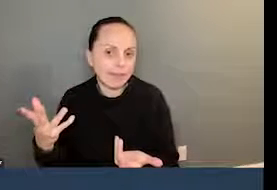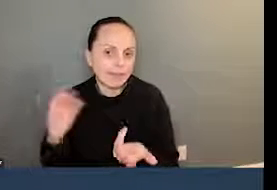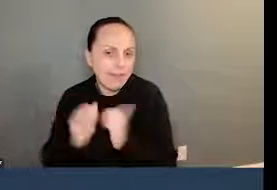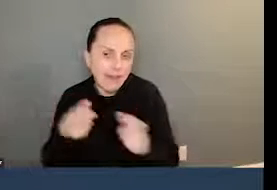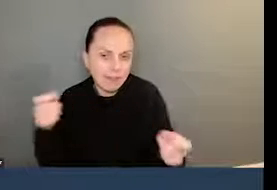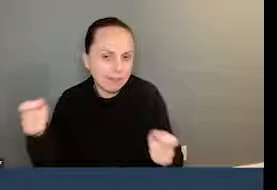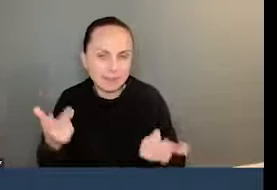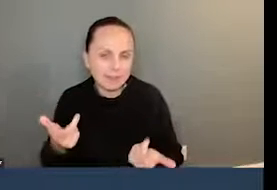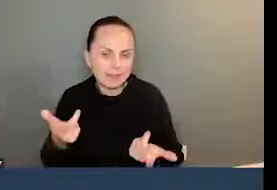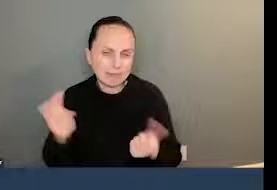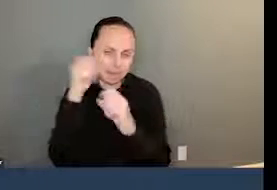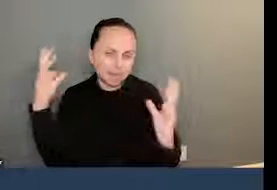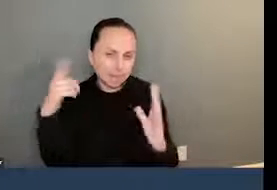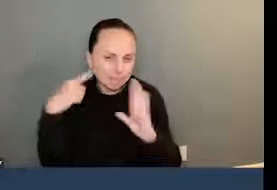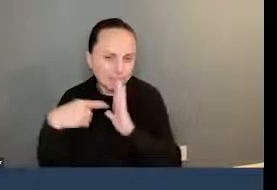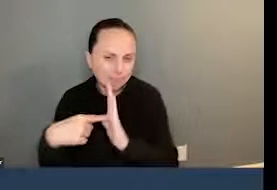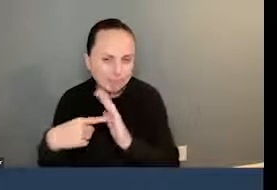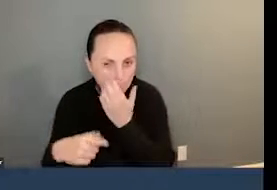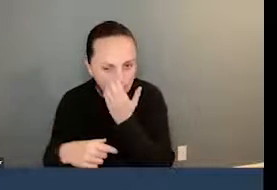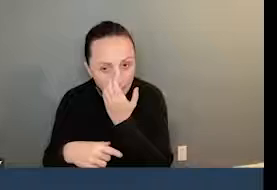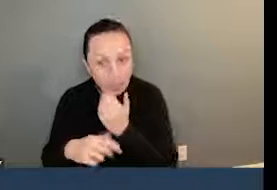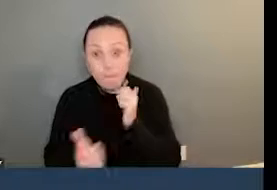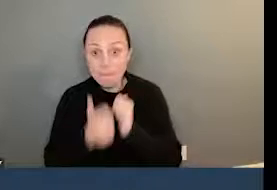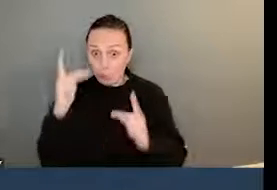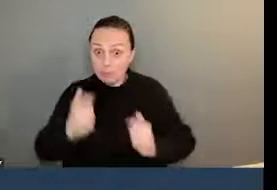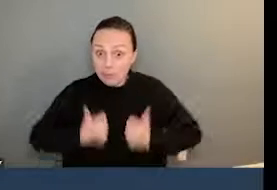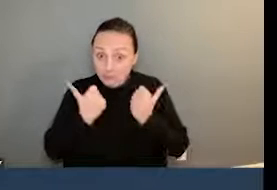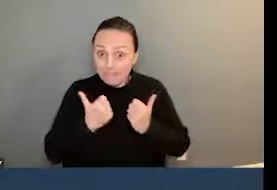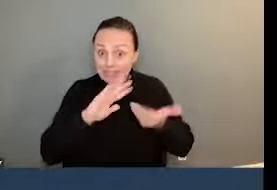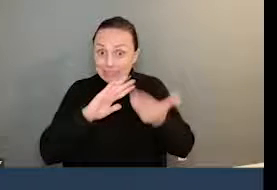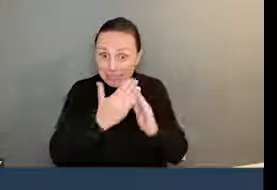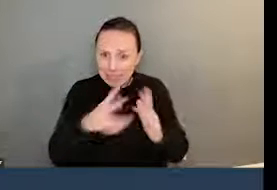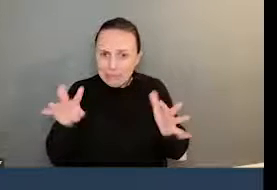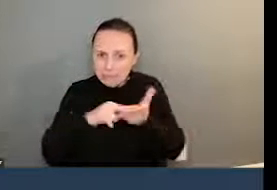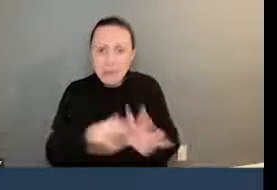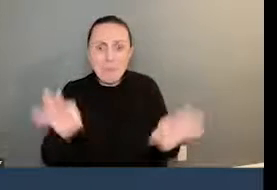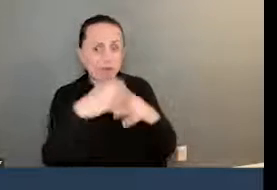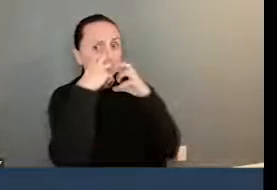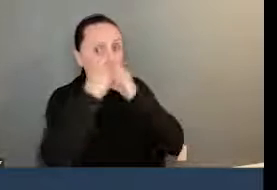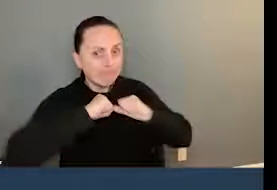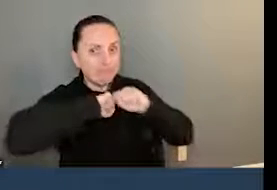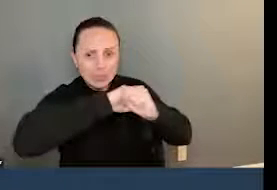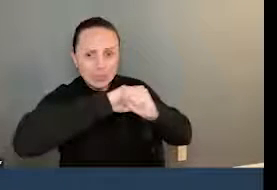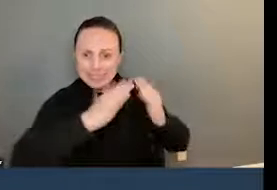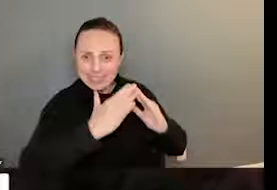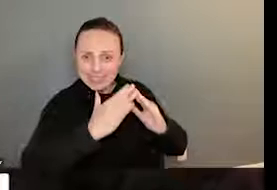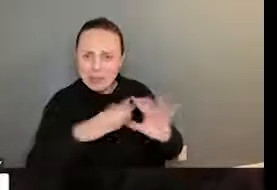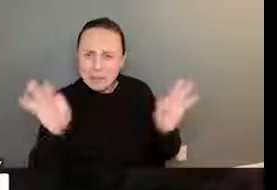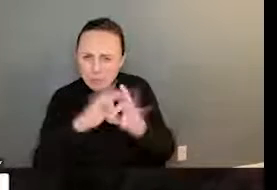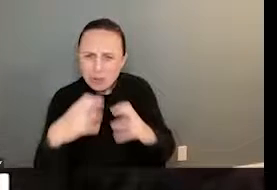Think about that for a second. So most people live in cities. We should probably care about cities because we should be caring about